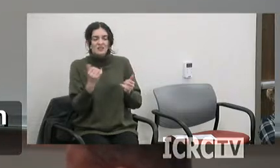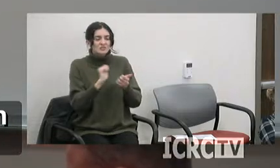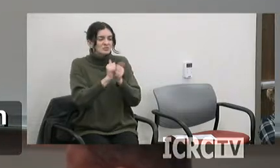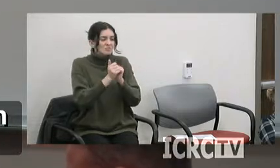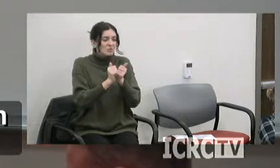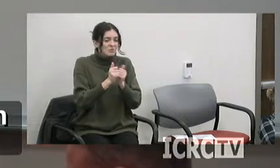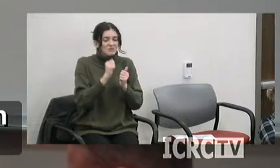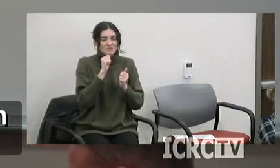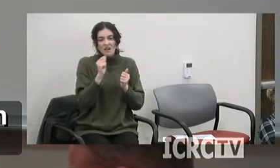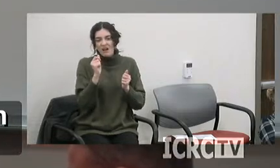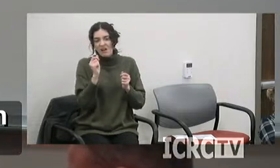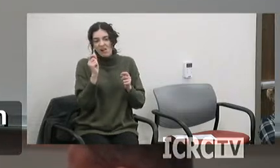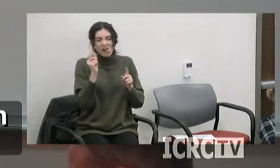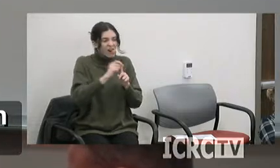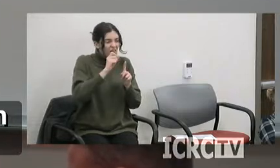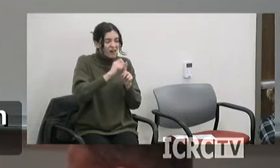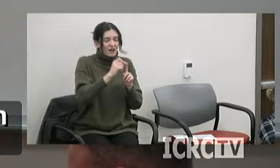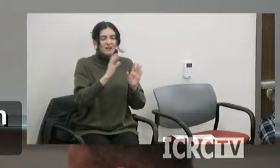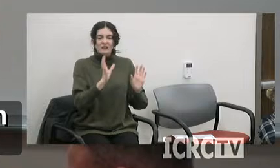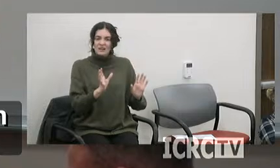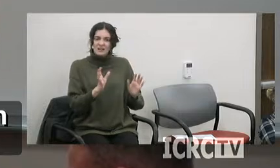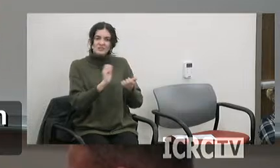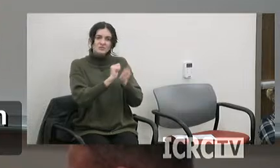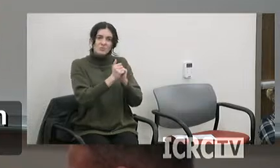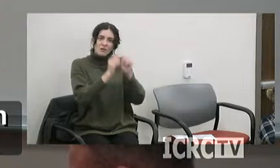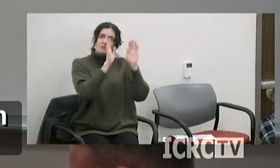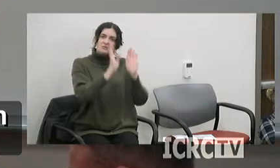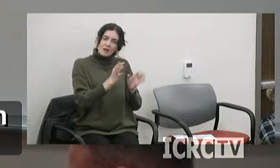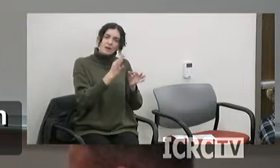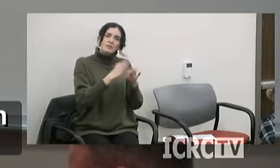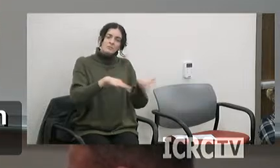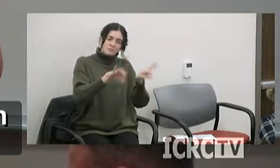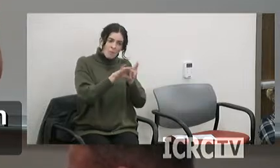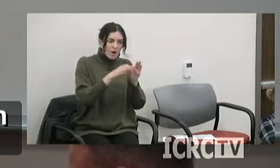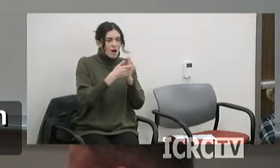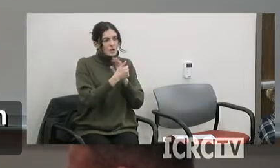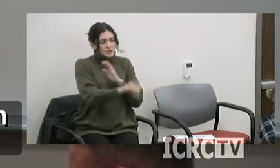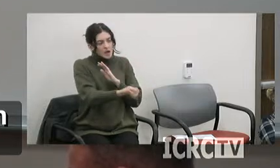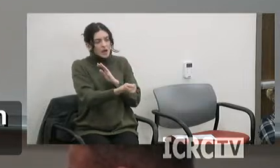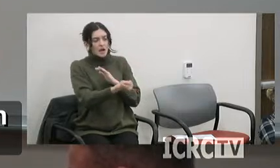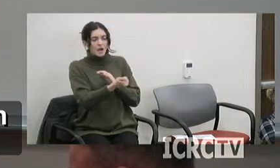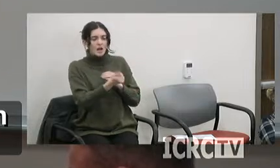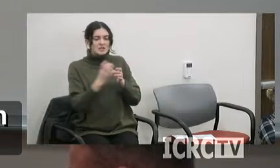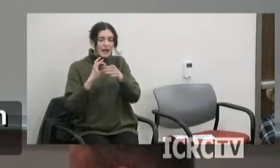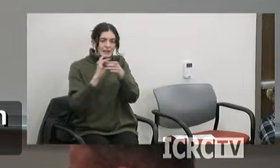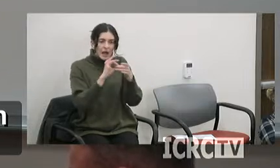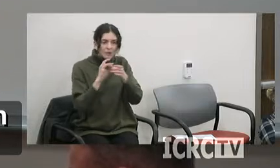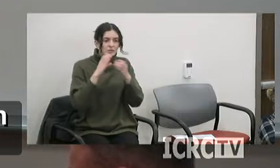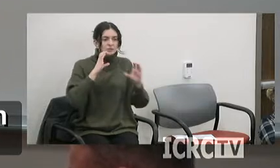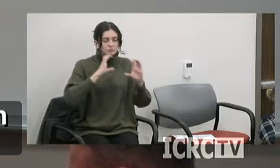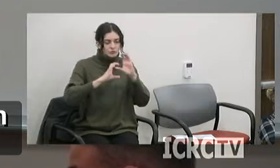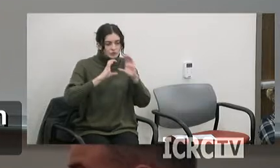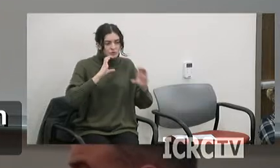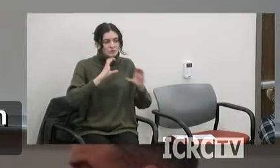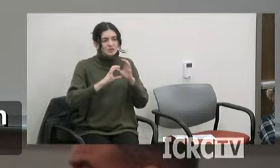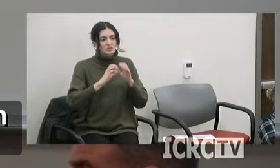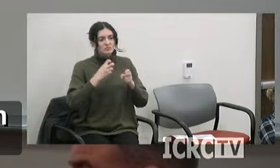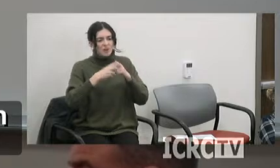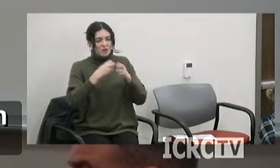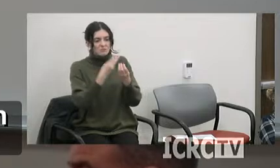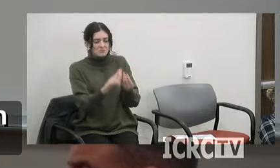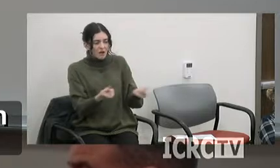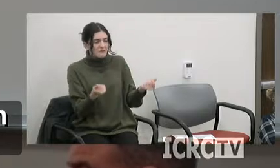great. They teach the same fundamentals that are important in the arts: collaboration, teamwork, communication, problem